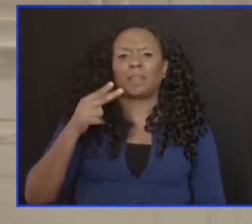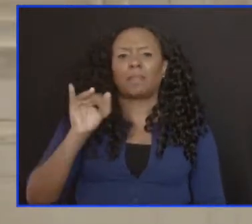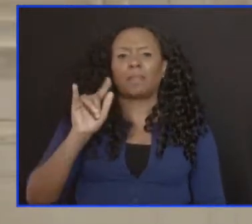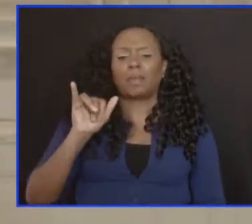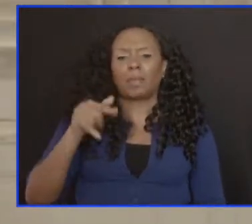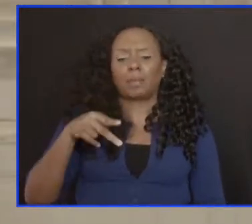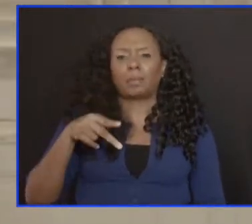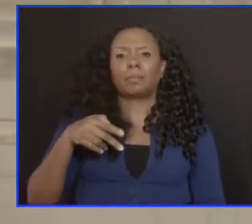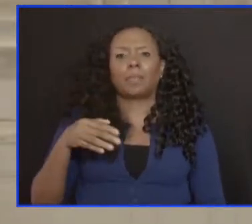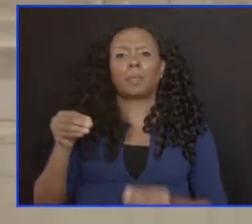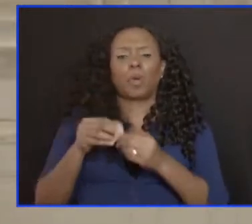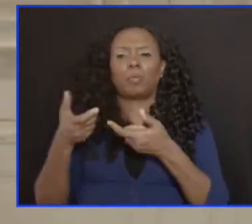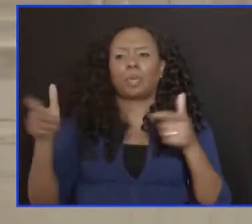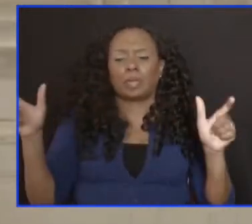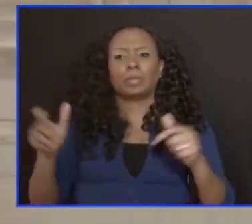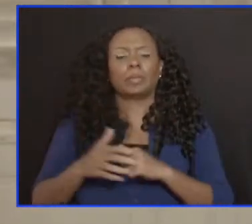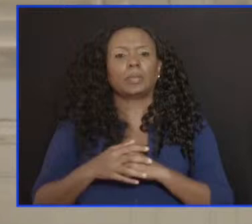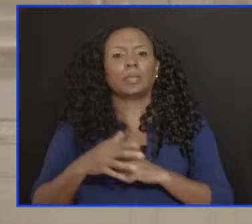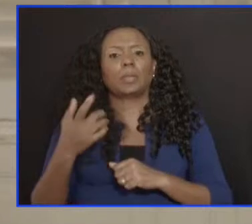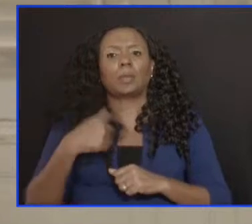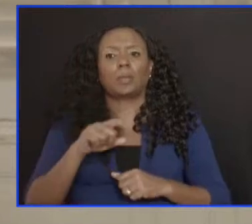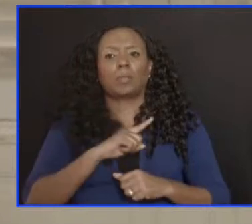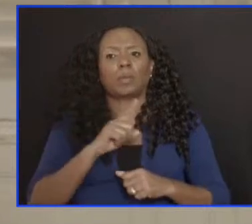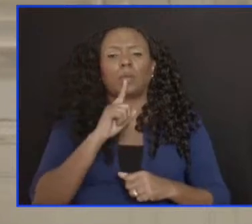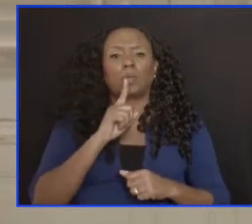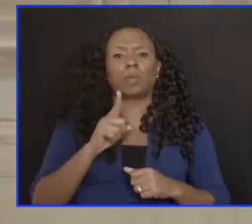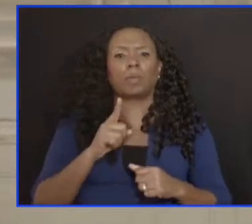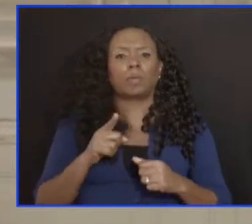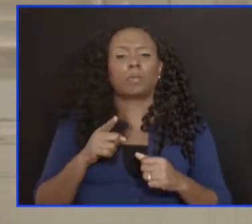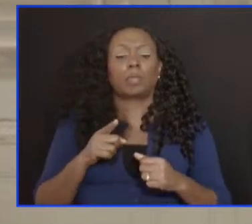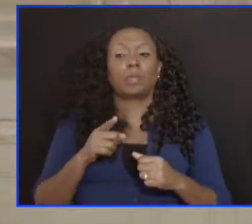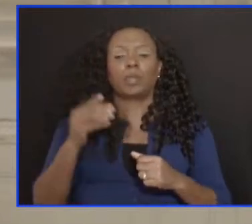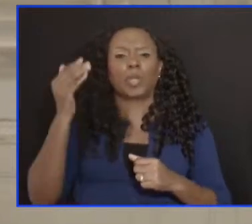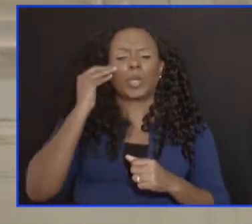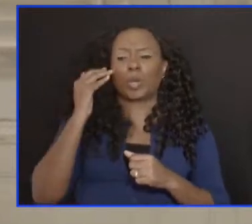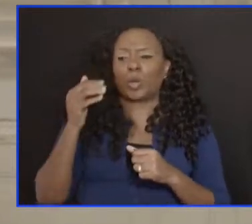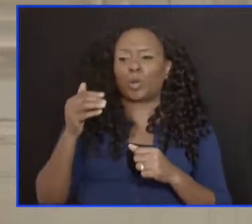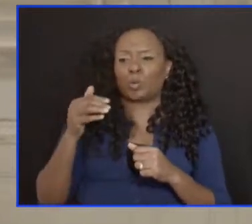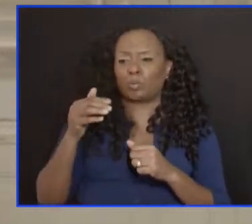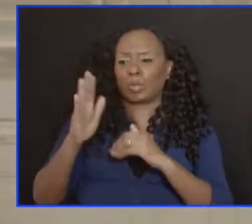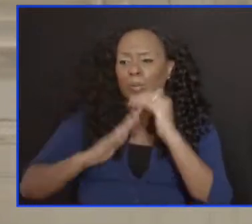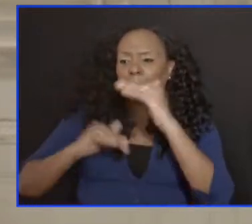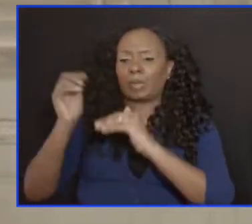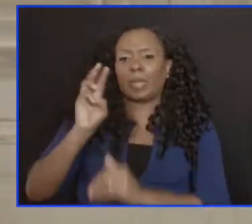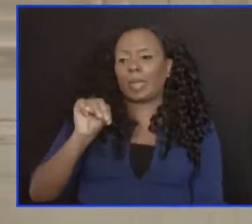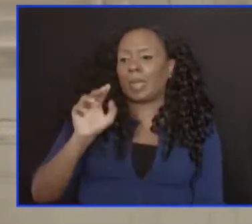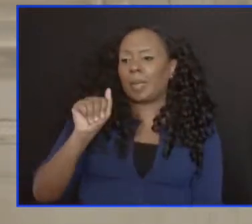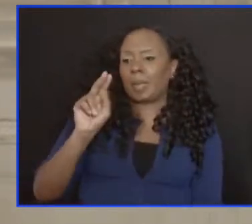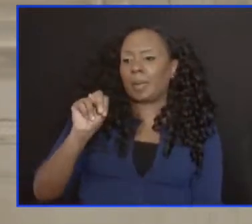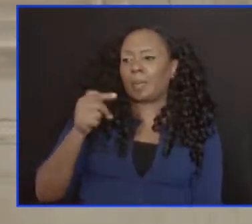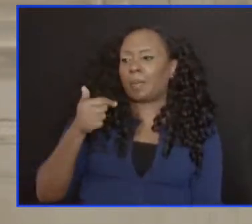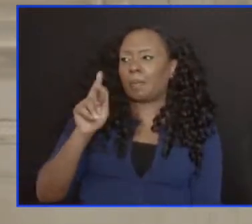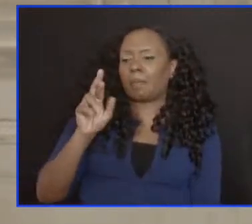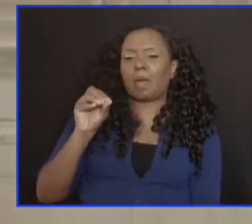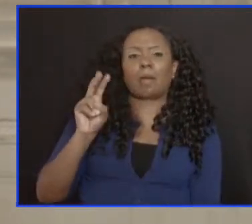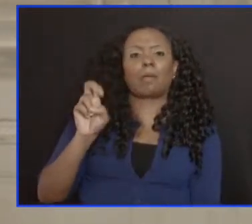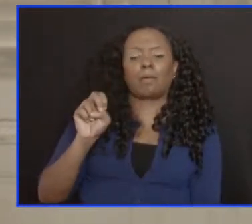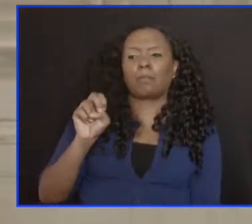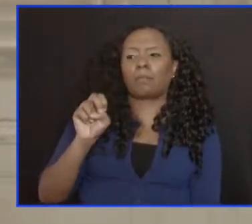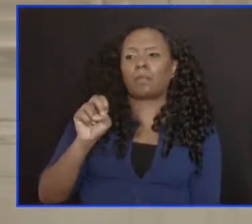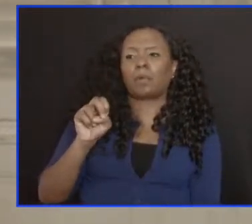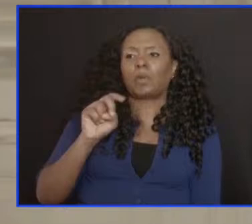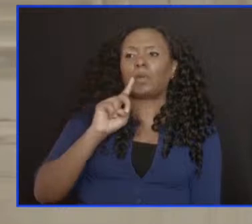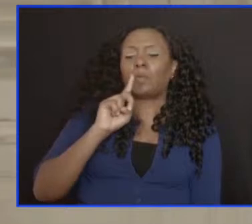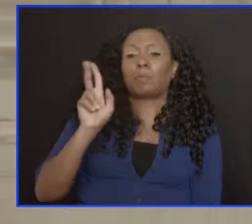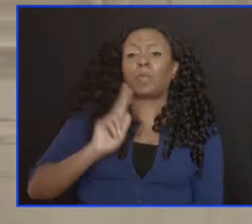capacity. And the original plan was to try to service, certainly in Mangrove, people within that area. We've had people within that area